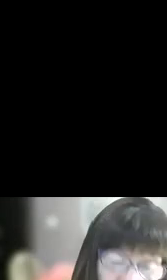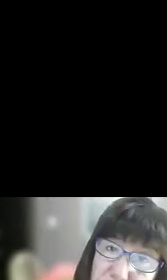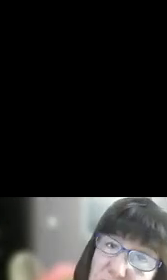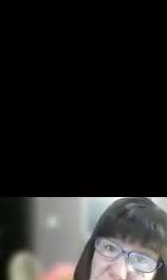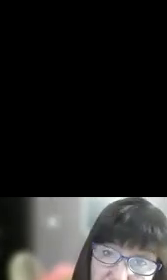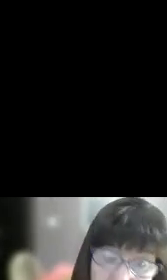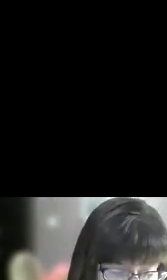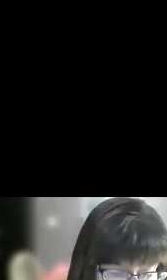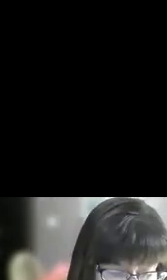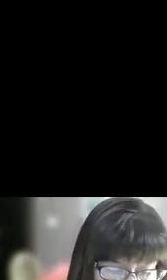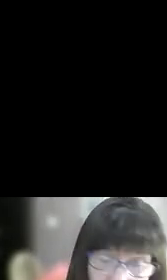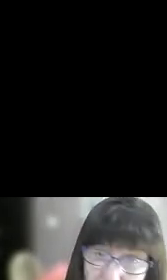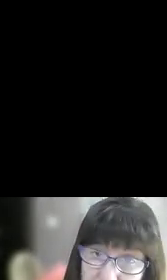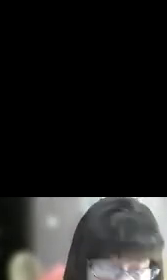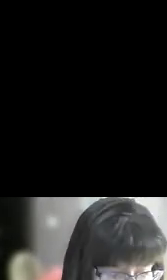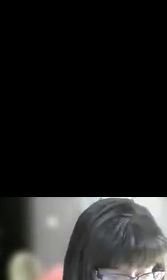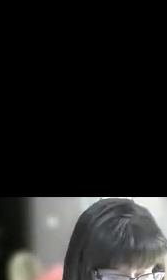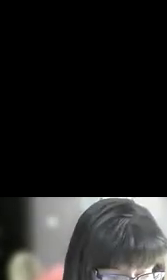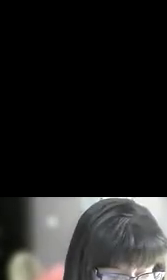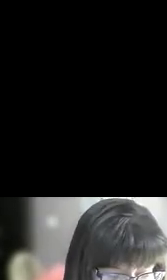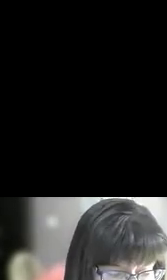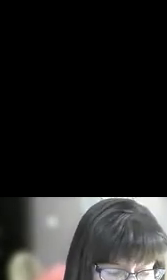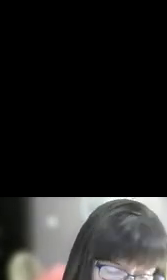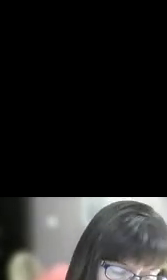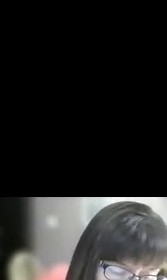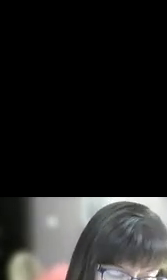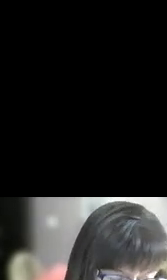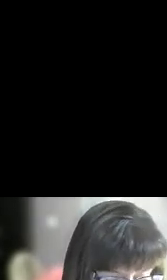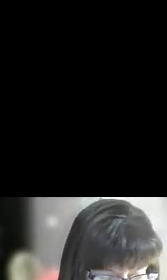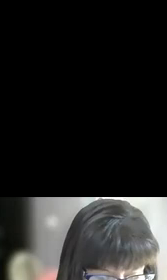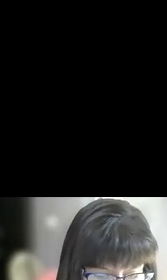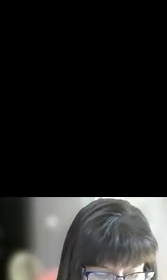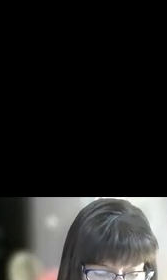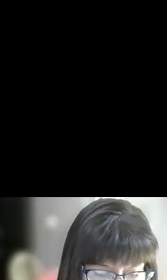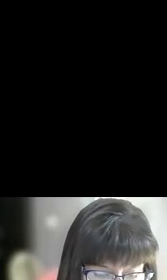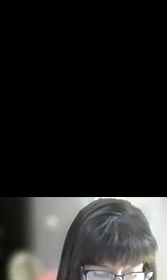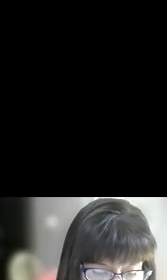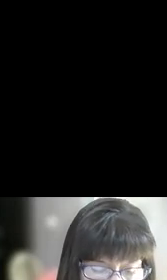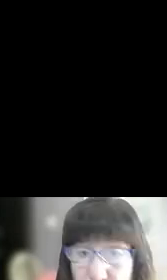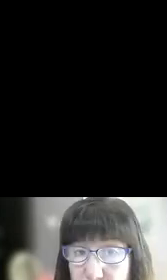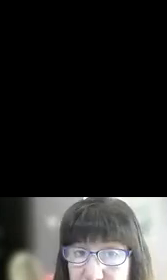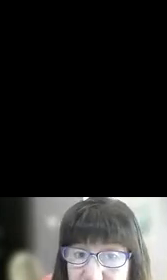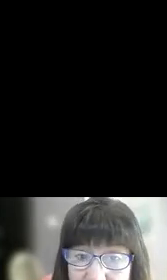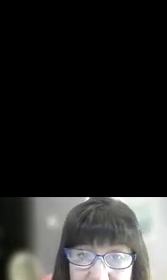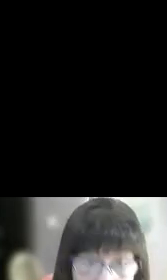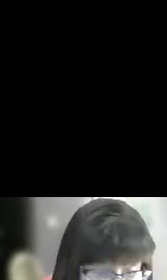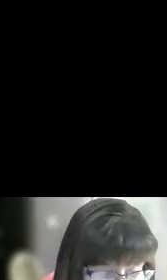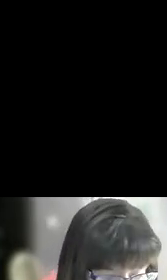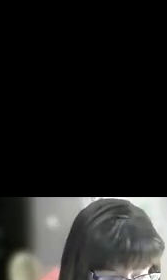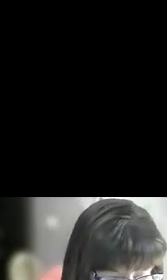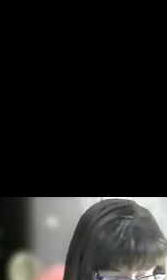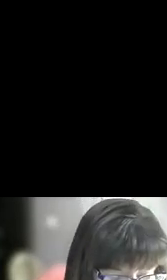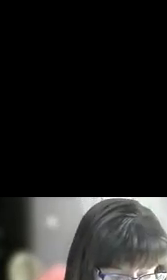provide information on general services at the university as well. And they can give overall advice to enhance your university